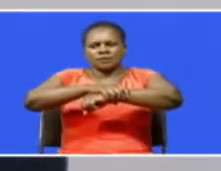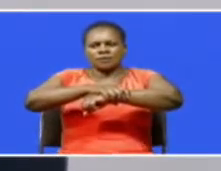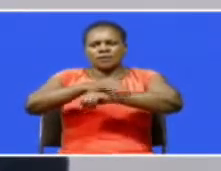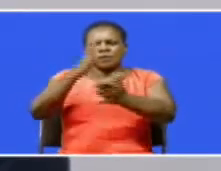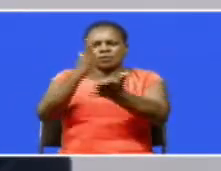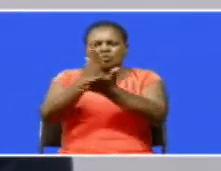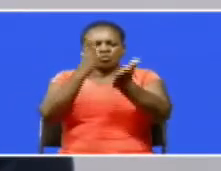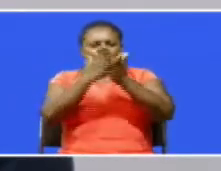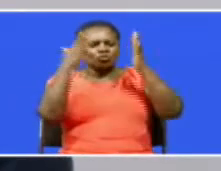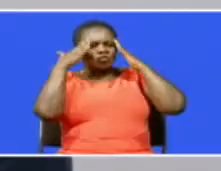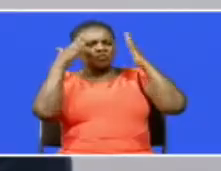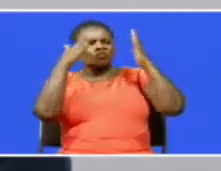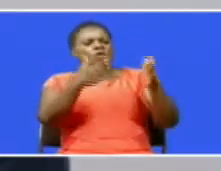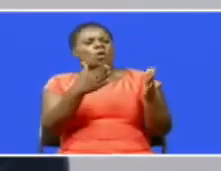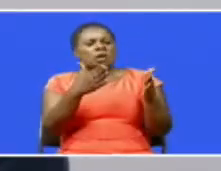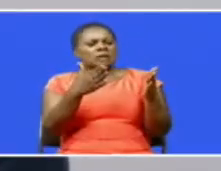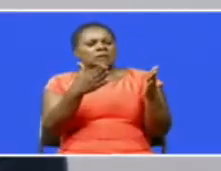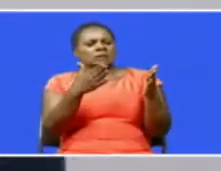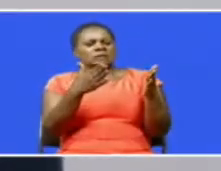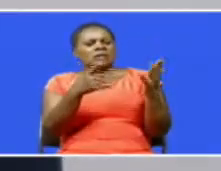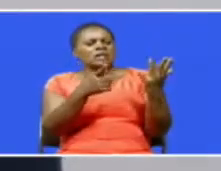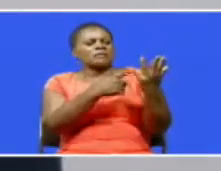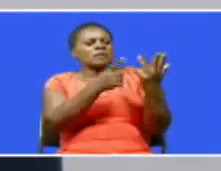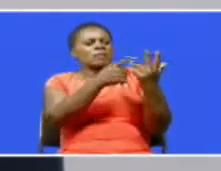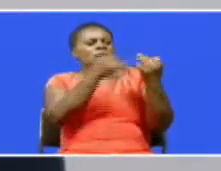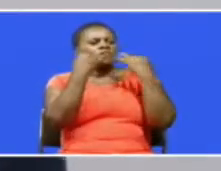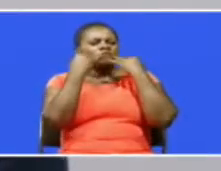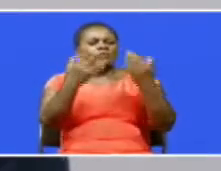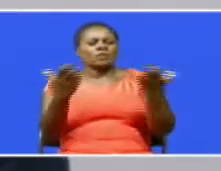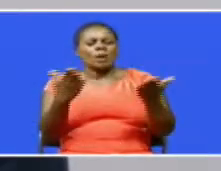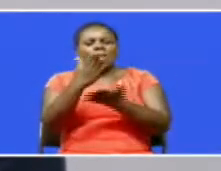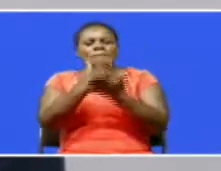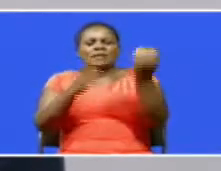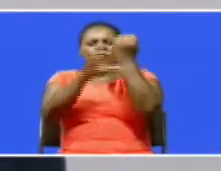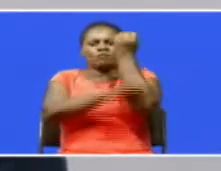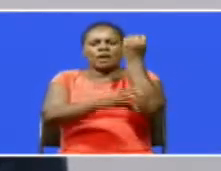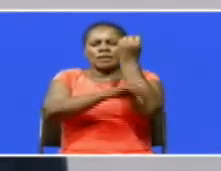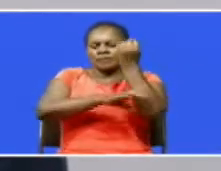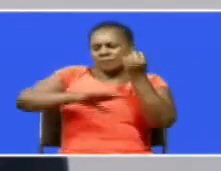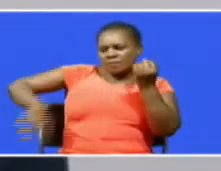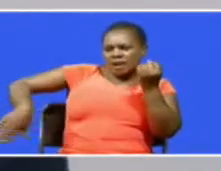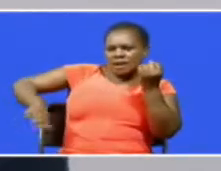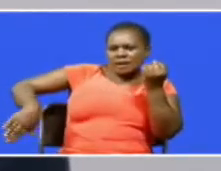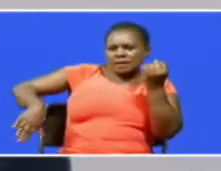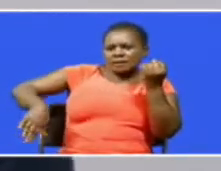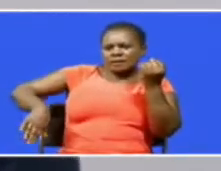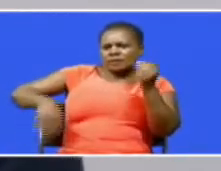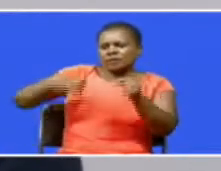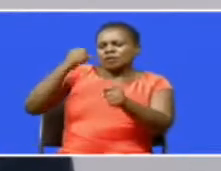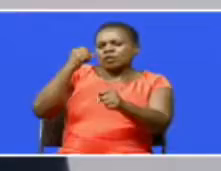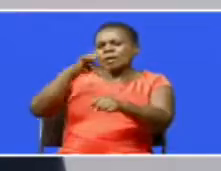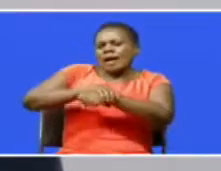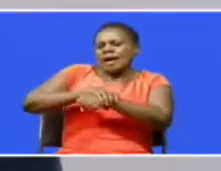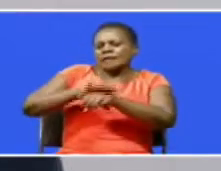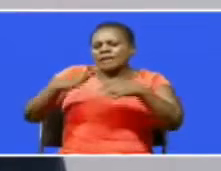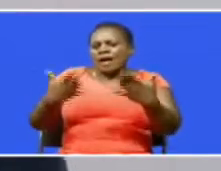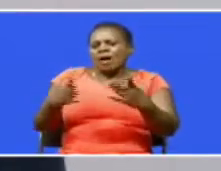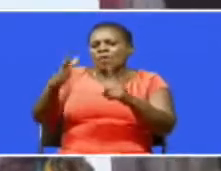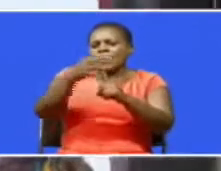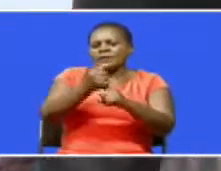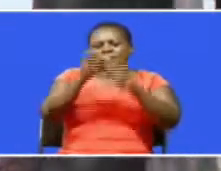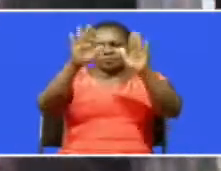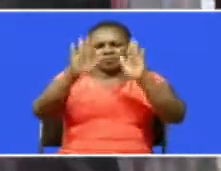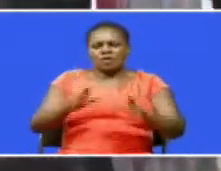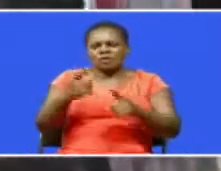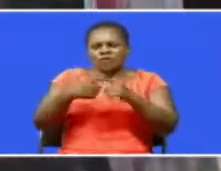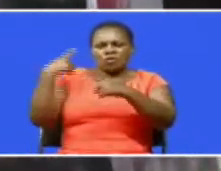real focus on, okay, what is the data? Which parts of the country have fallen behind? How do you do these catch-up campaigns?